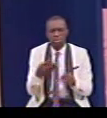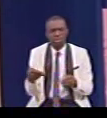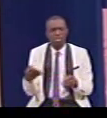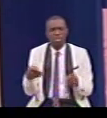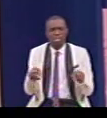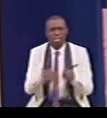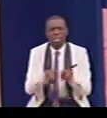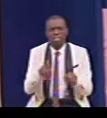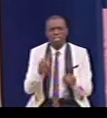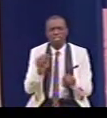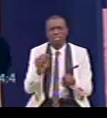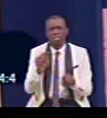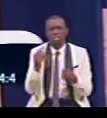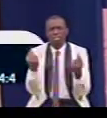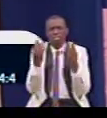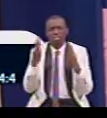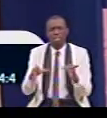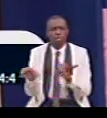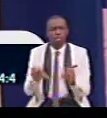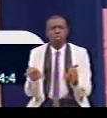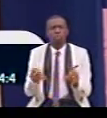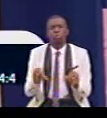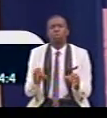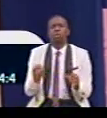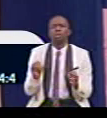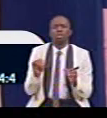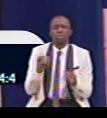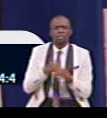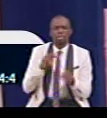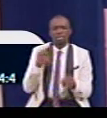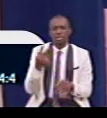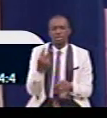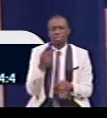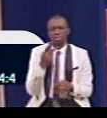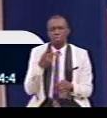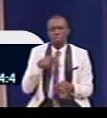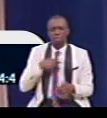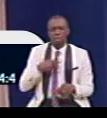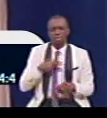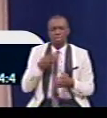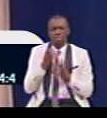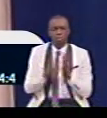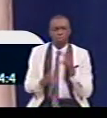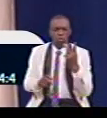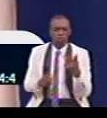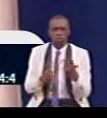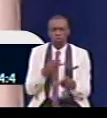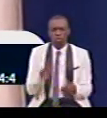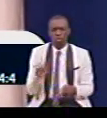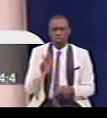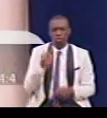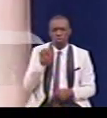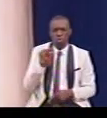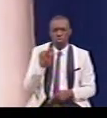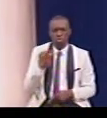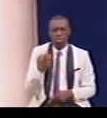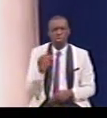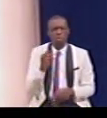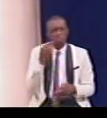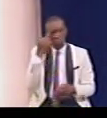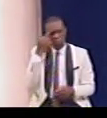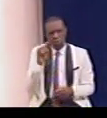Peter chapter 2 verse 20 second Peter chapter 2 verse 20 for Eve after